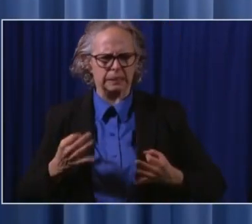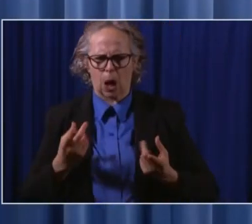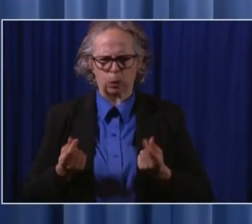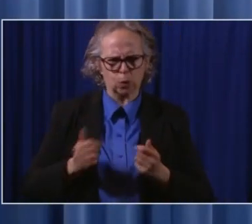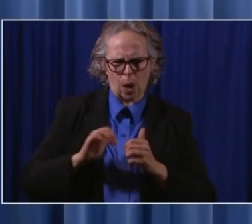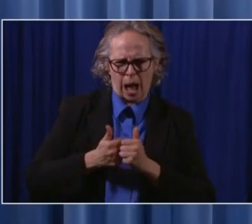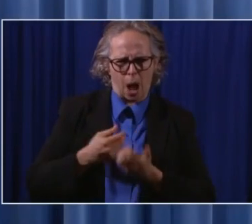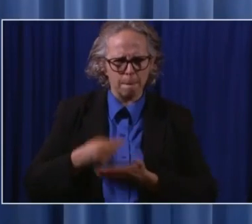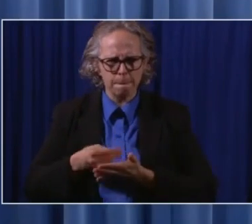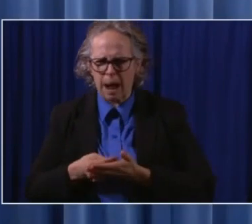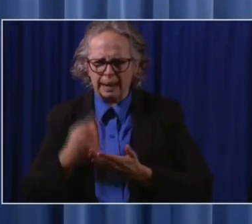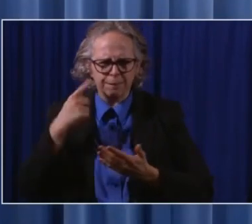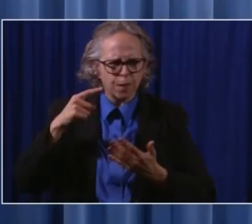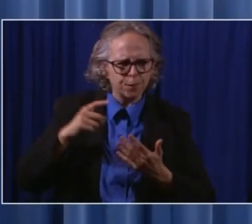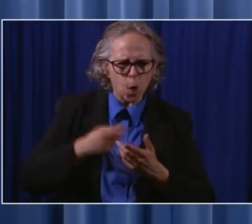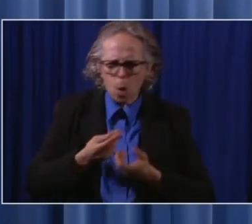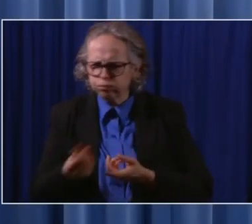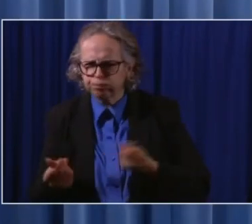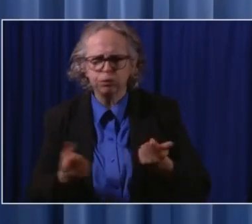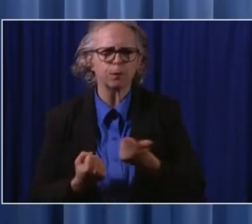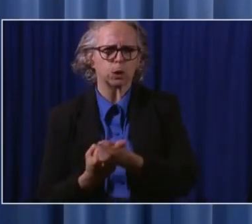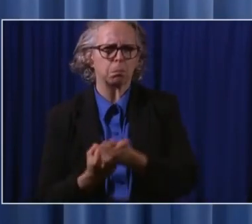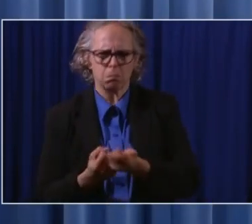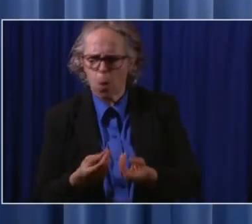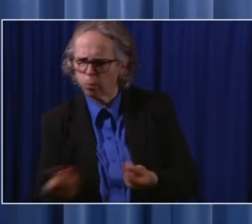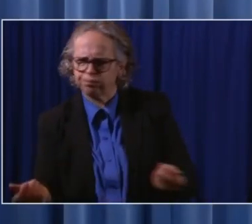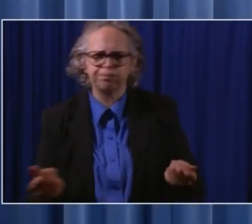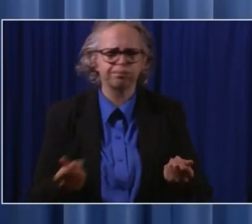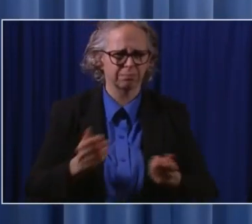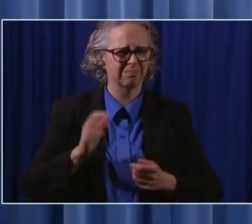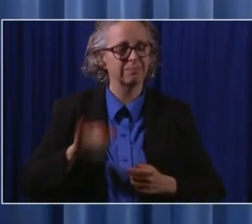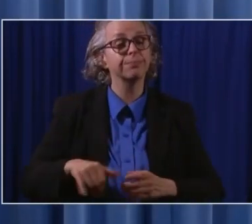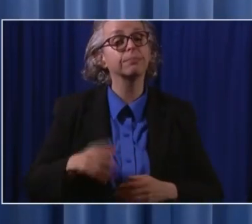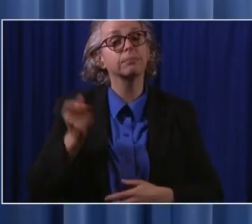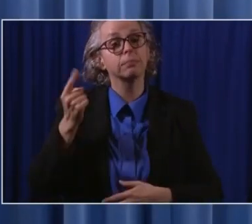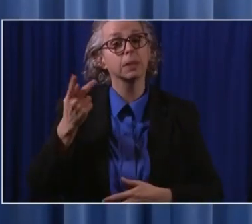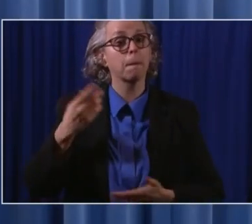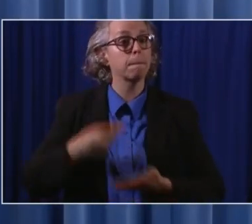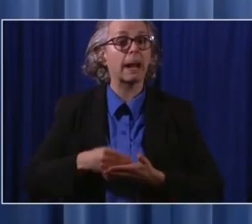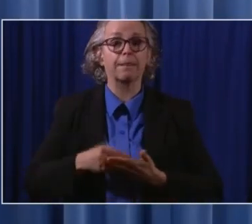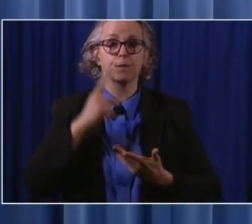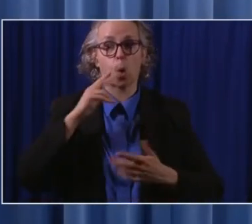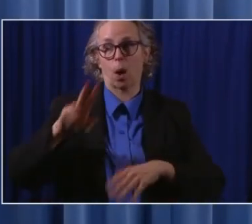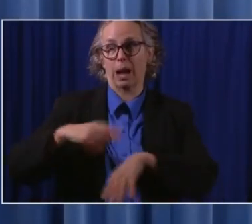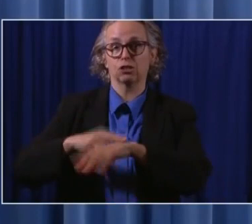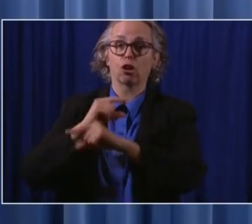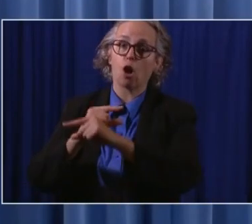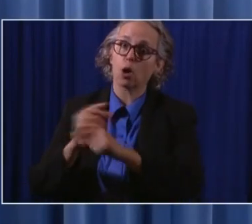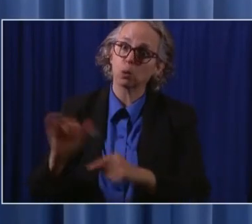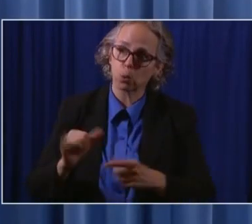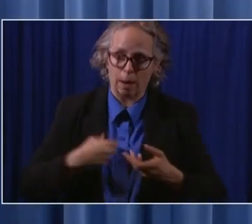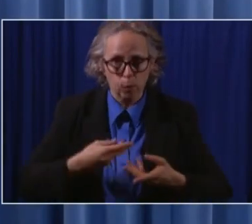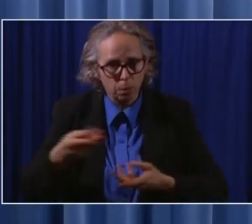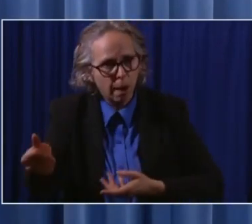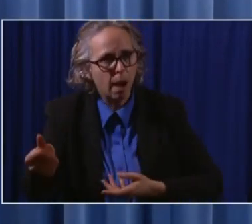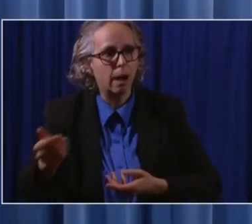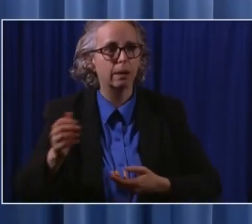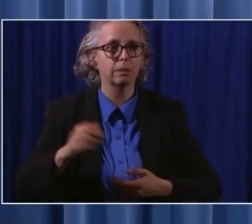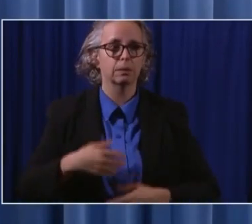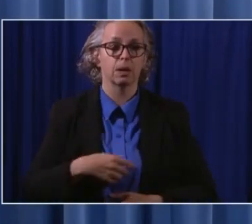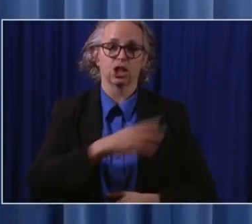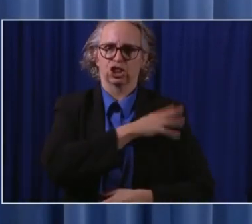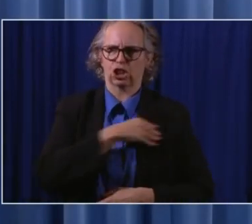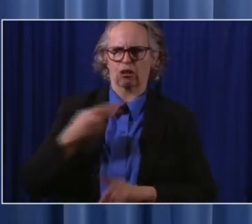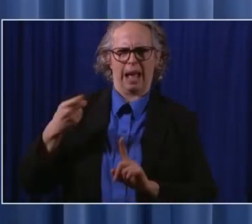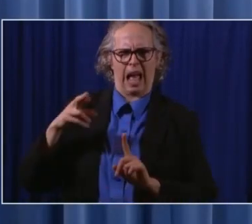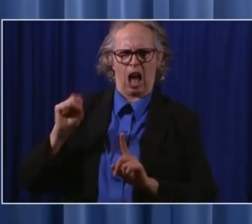extend the federal authority for the National Guard. That's something the Guards under General Harris is doing a phenomenal job. So that's